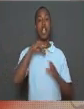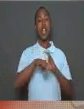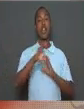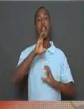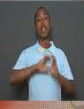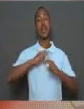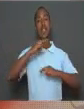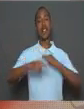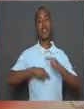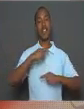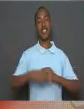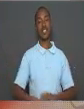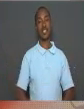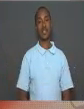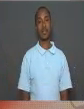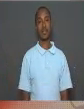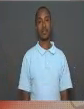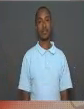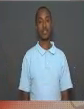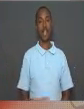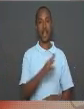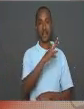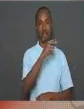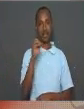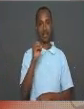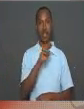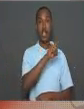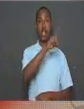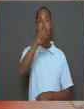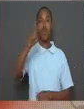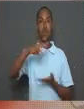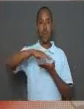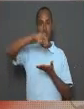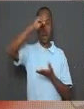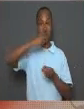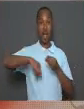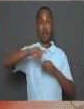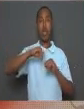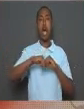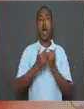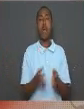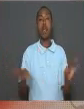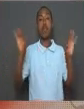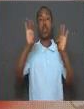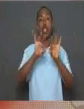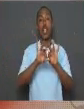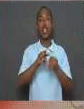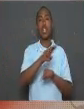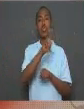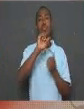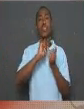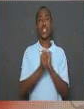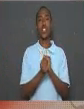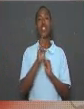chemical reactions. And you learned about how important those